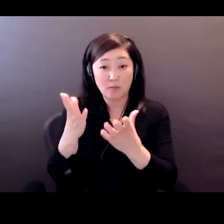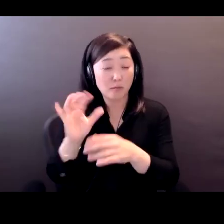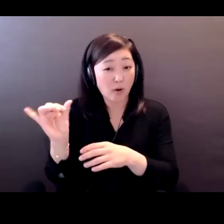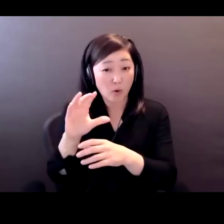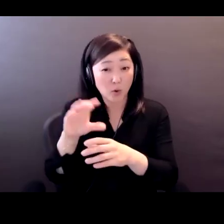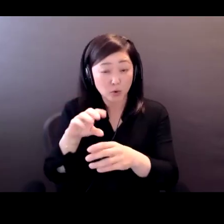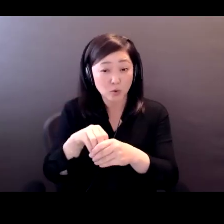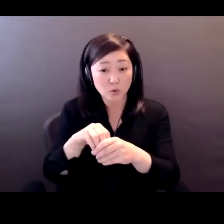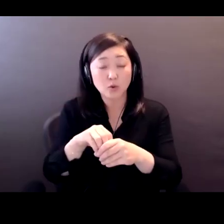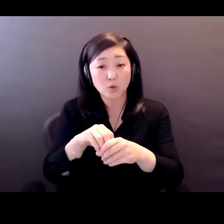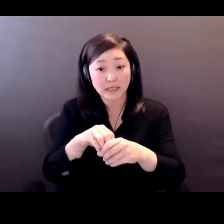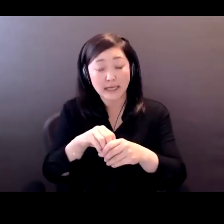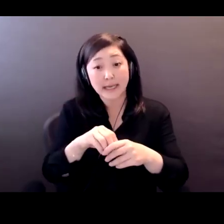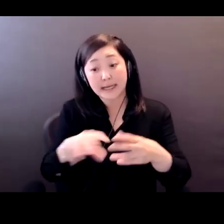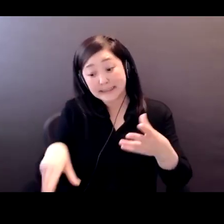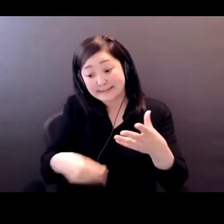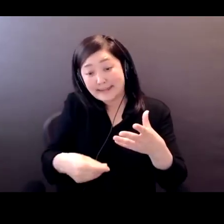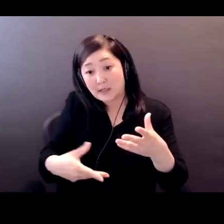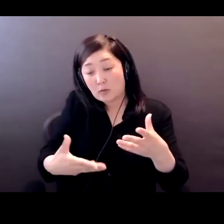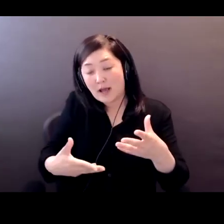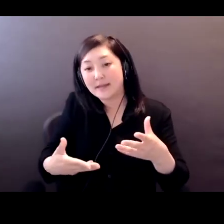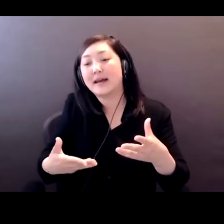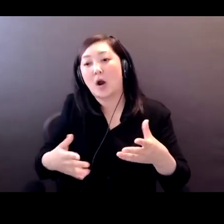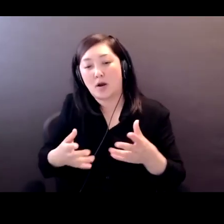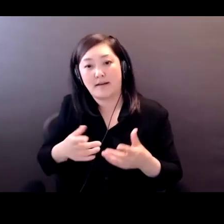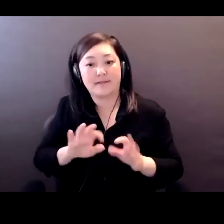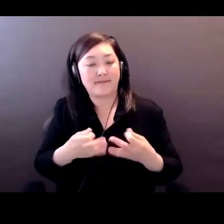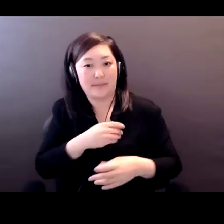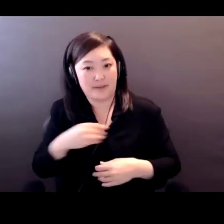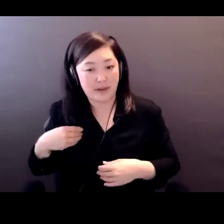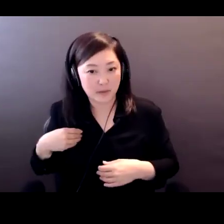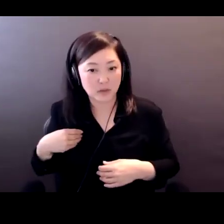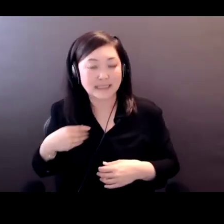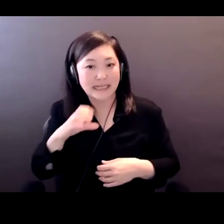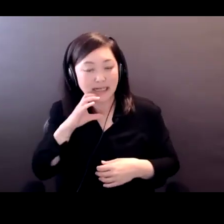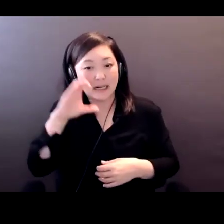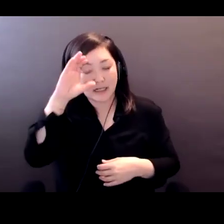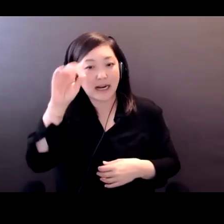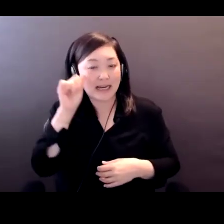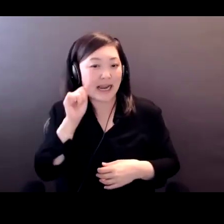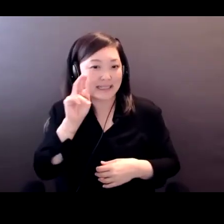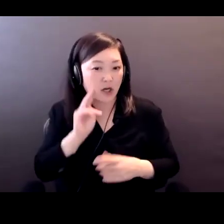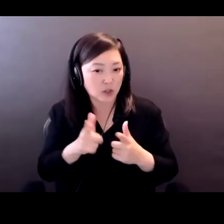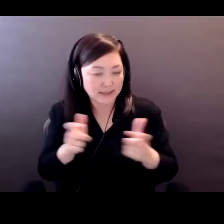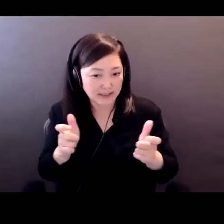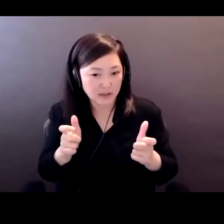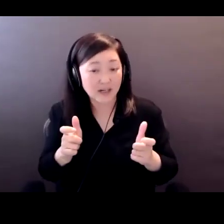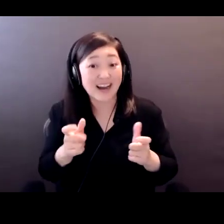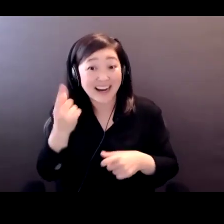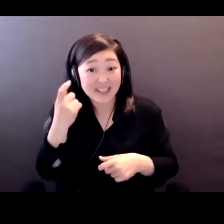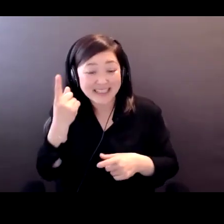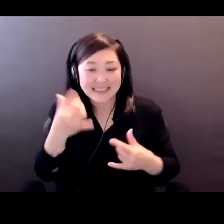broader category of relatives, with the caveat that the perpetrator and victim live together.